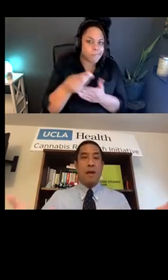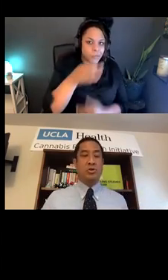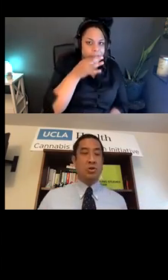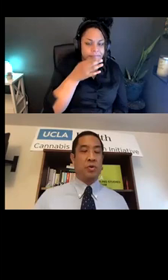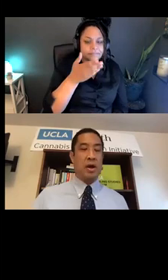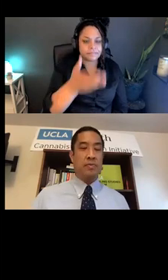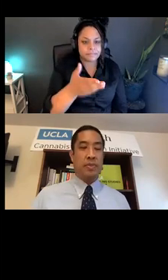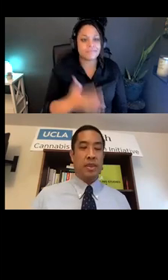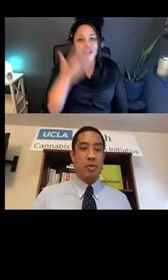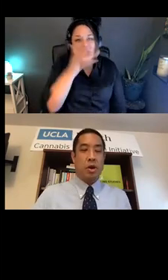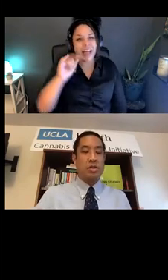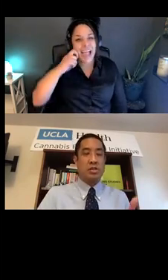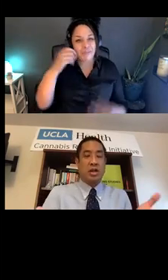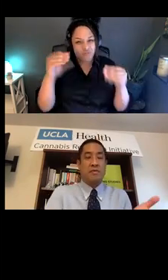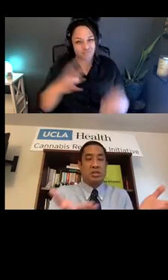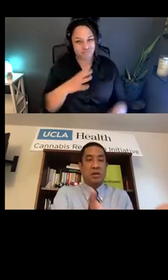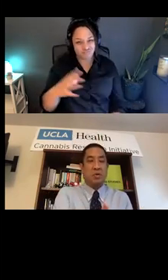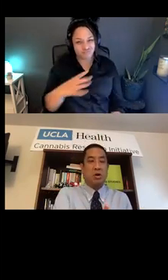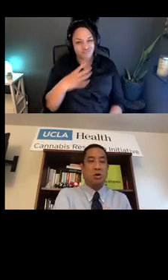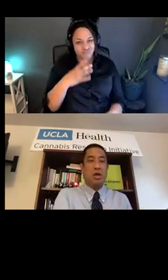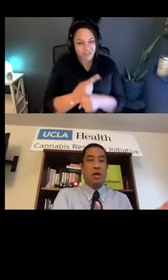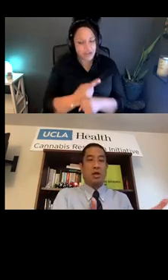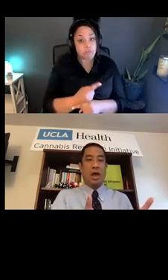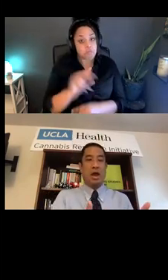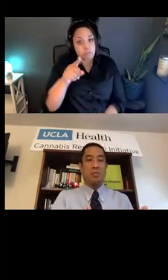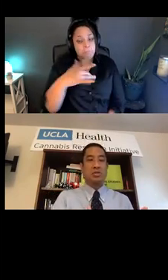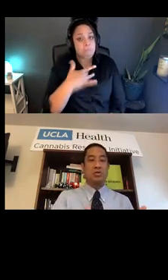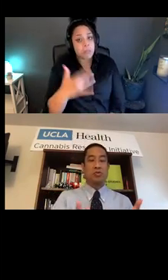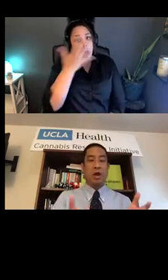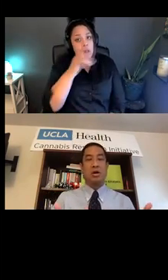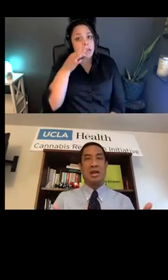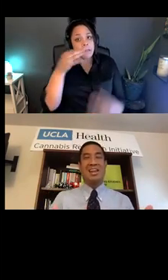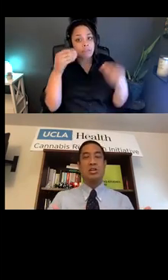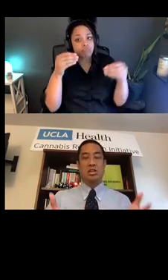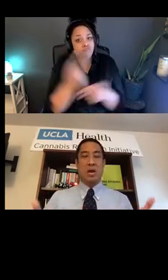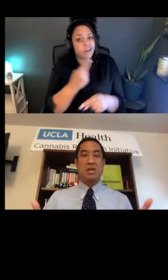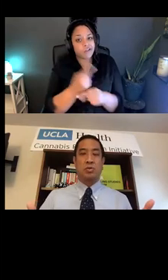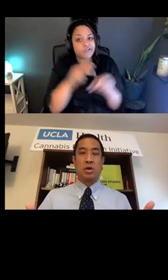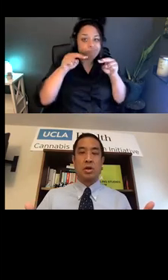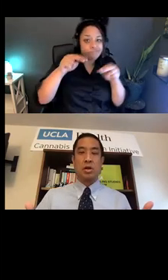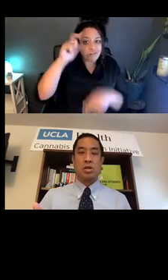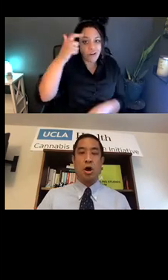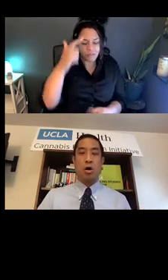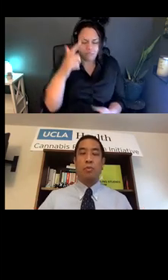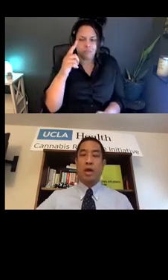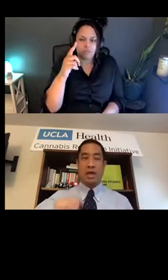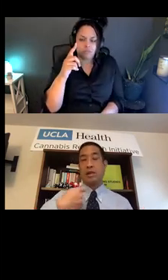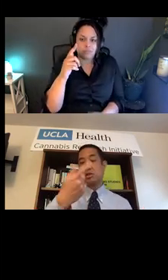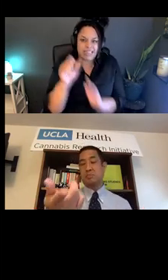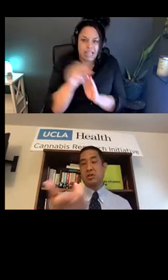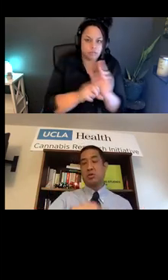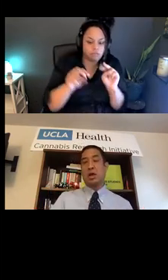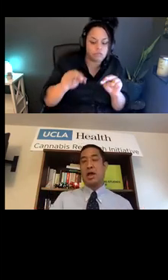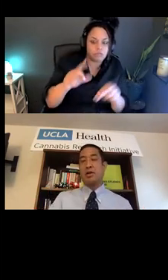looks like the Apple store, right? Well, no, this is kind of a typical cannabis regulated dispensary. So again,